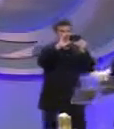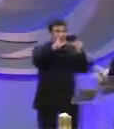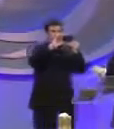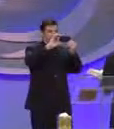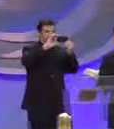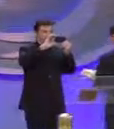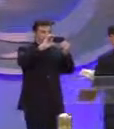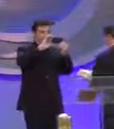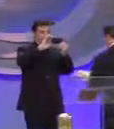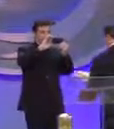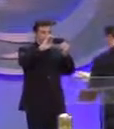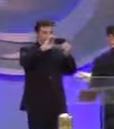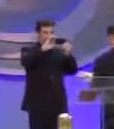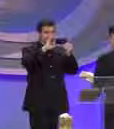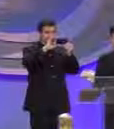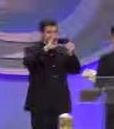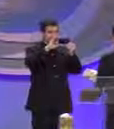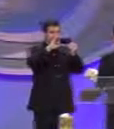along with you,